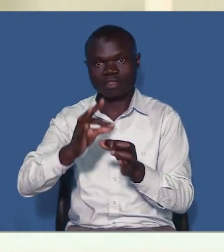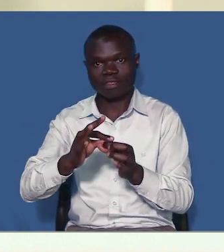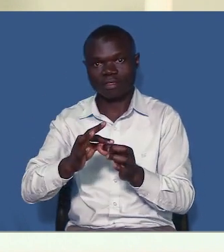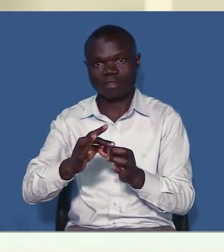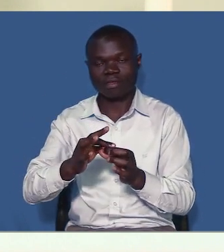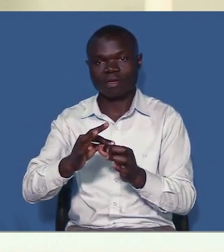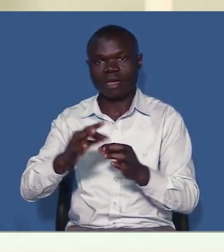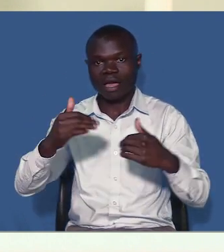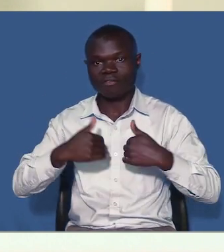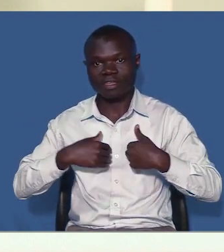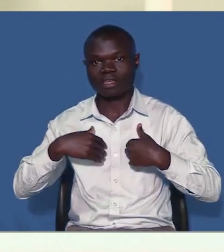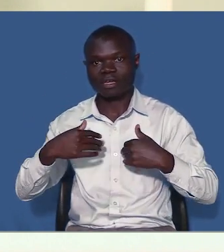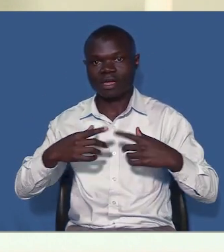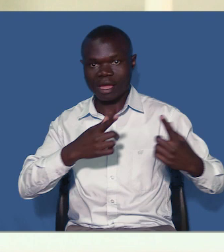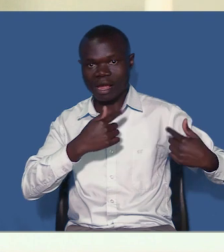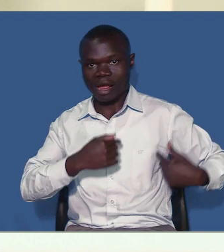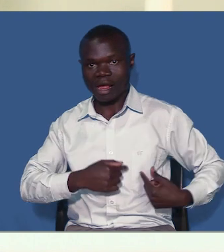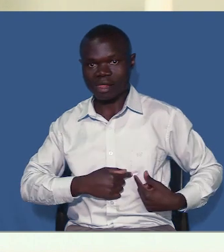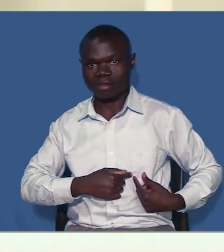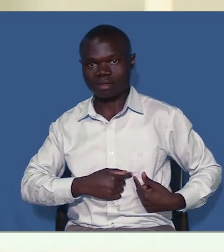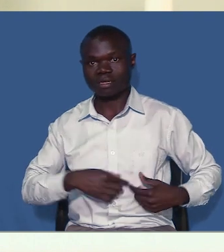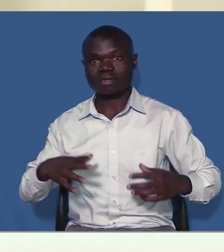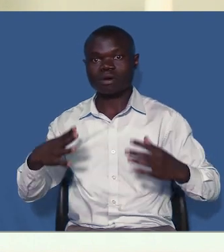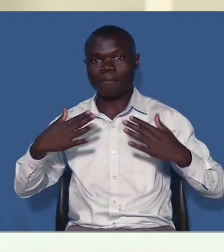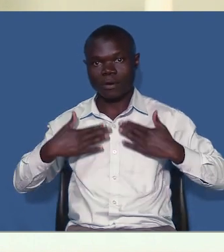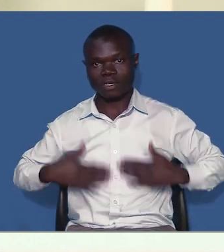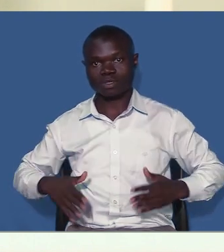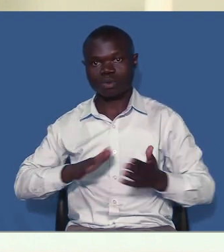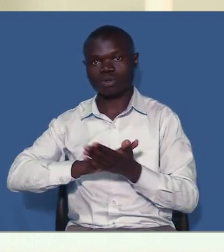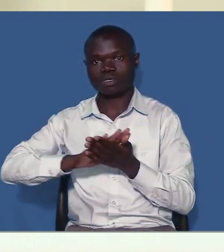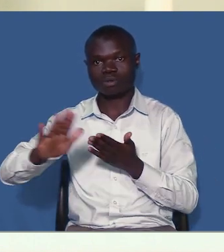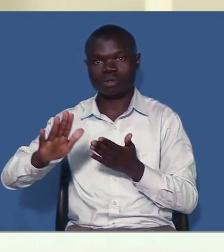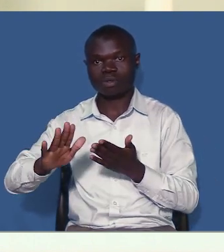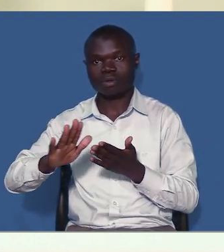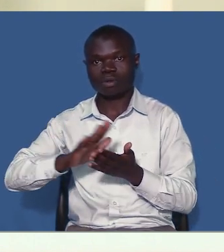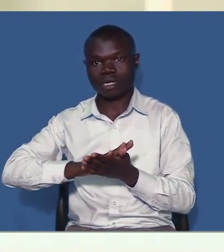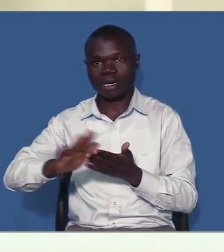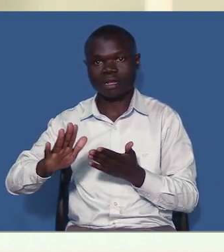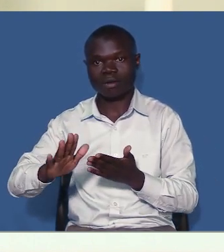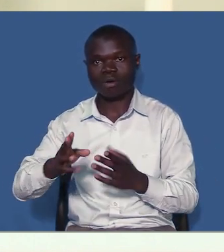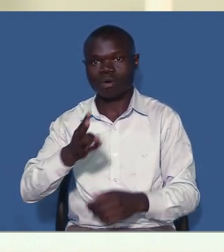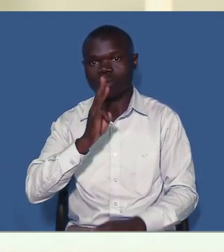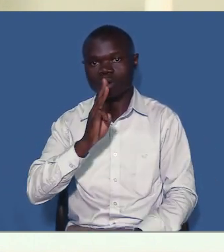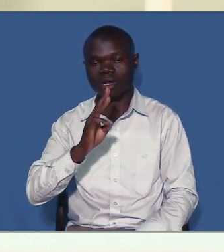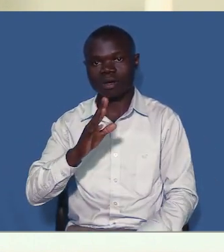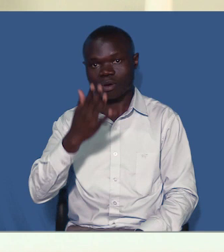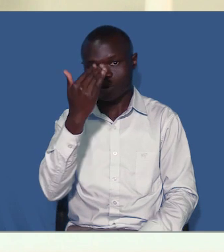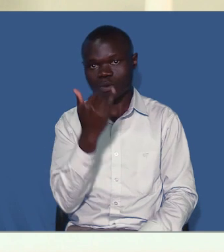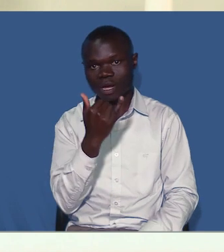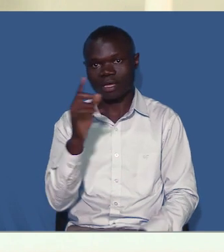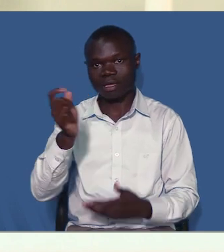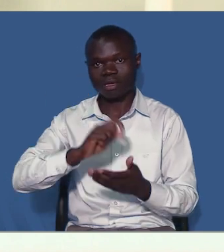conscience and our bodies washed with pure water. Because she wrote the hymn on a